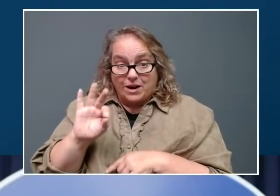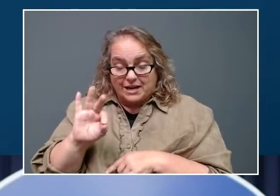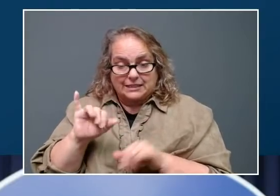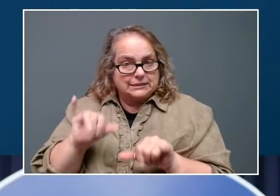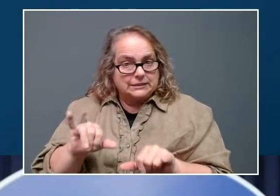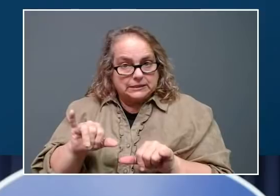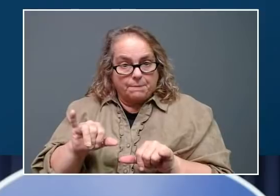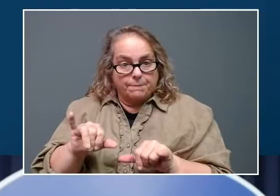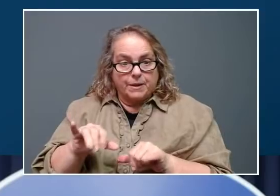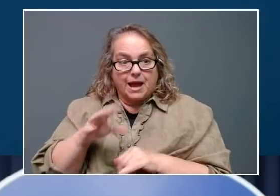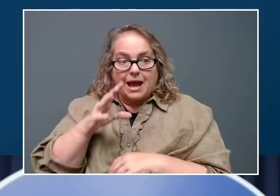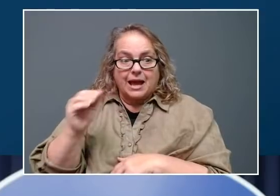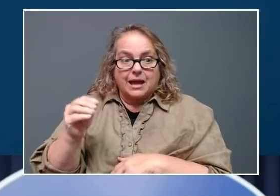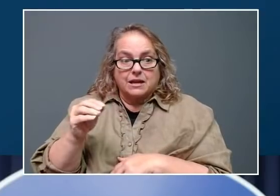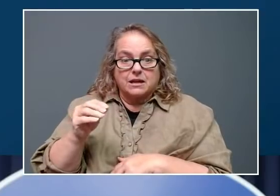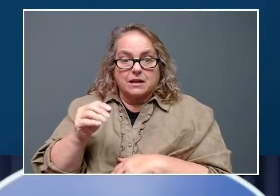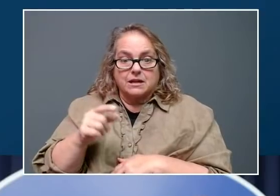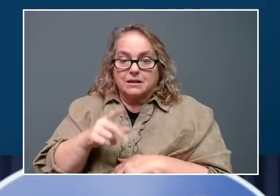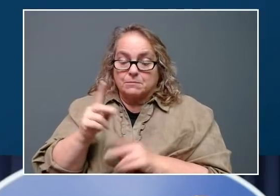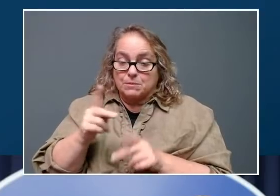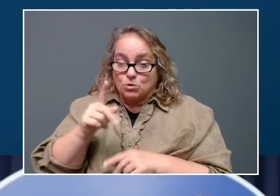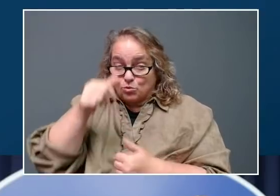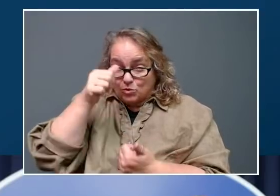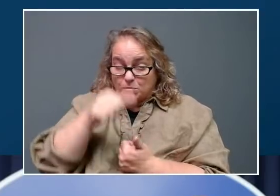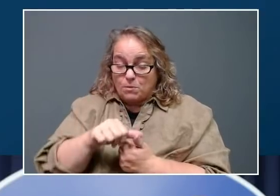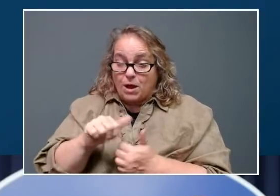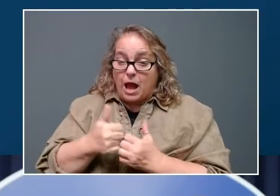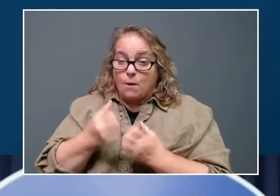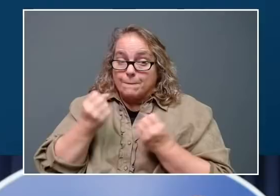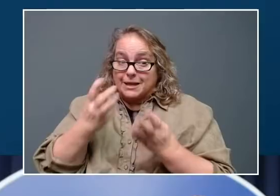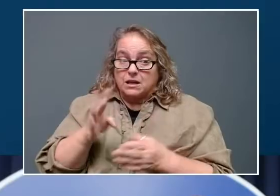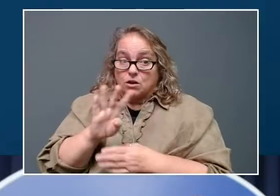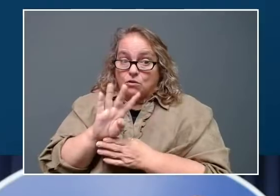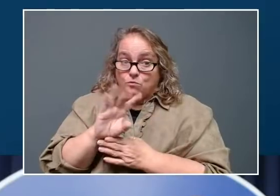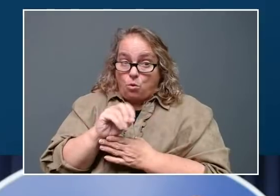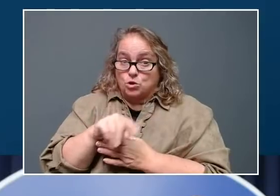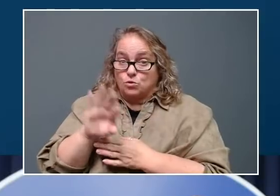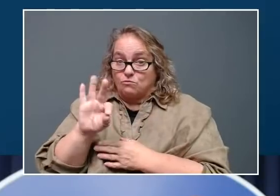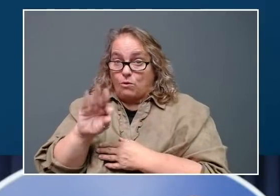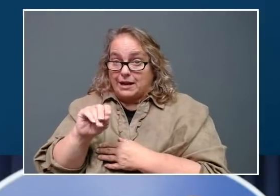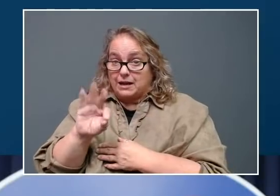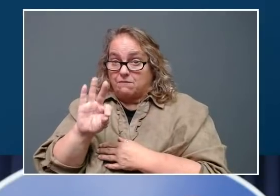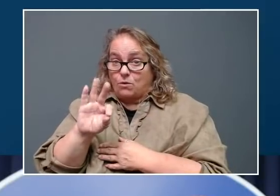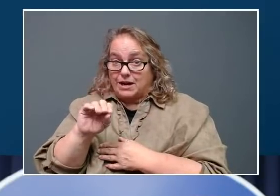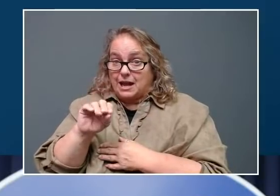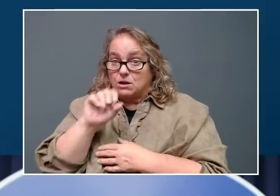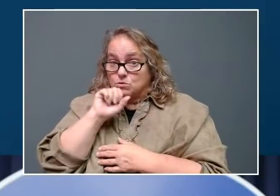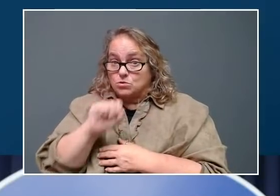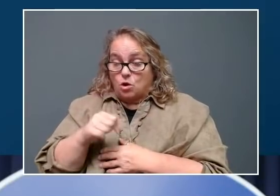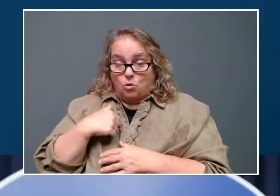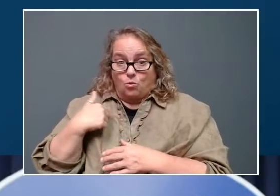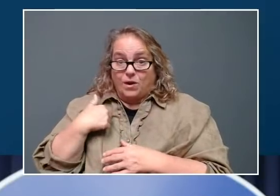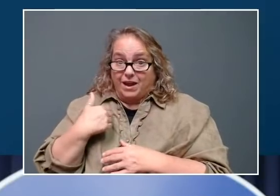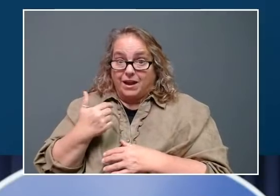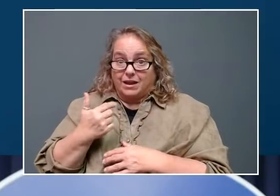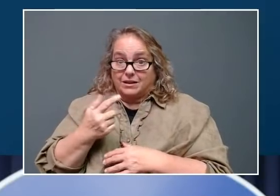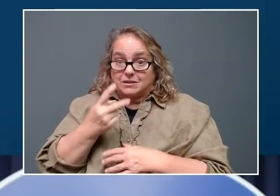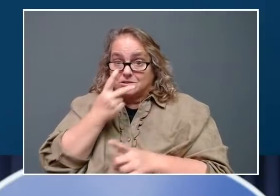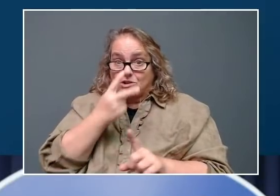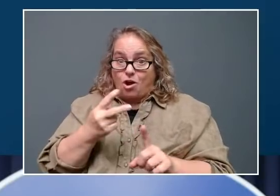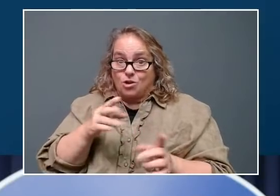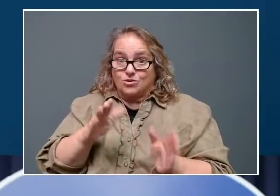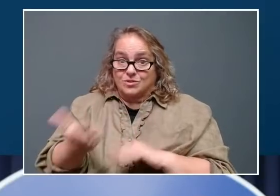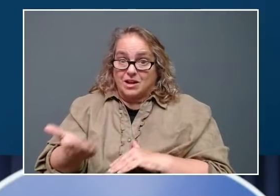And folks, remember how many 40 to 49-year-olds that we lost just on today's report. So